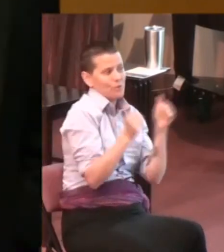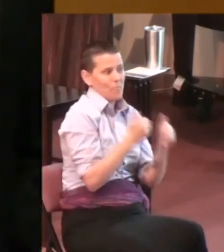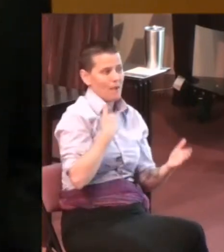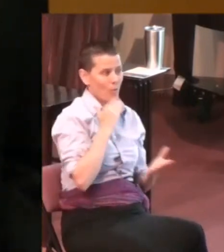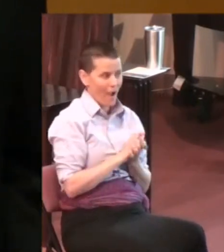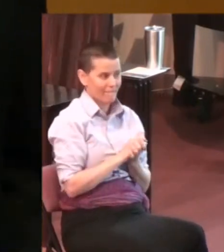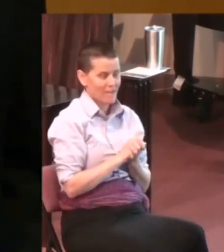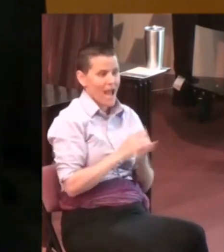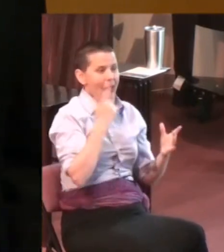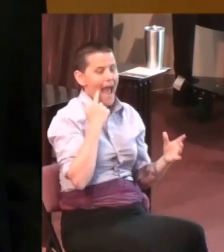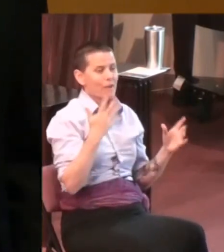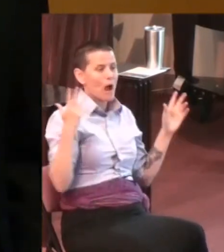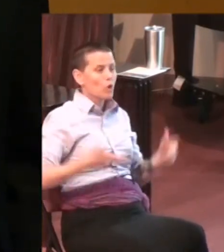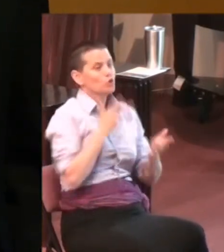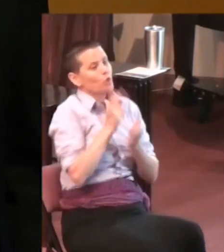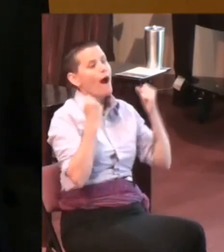that.